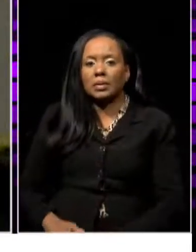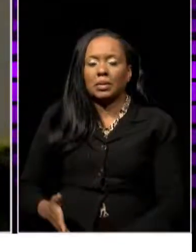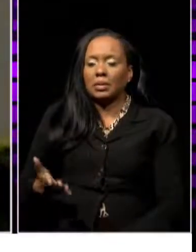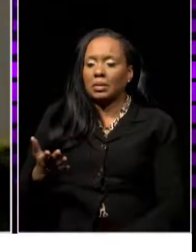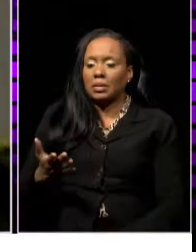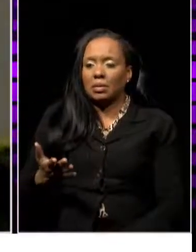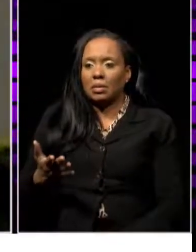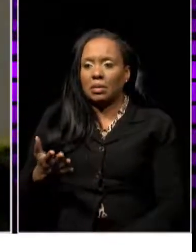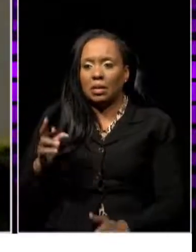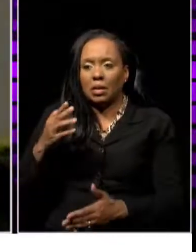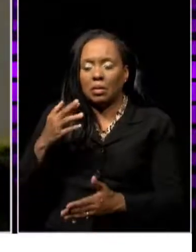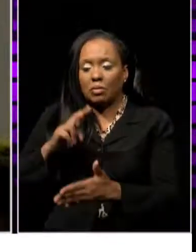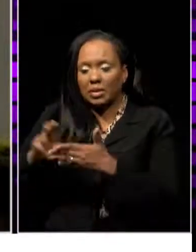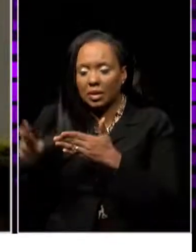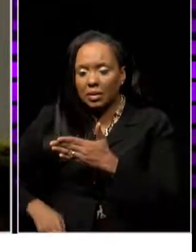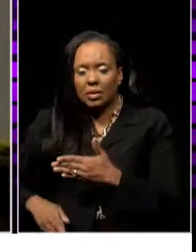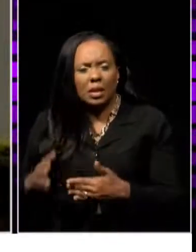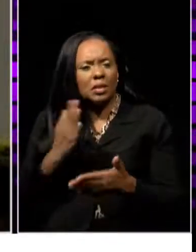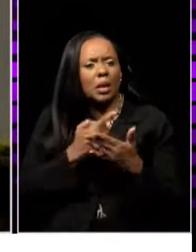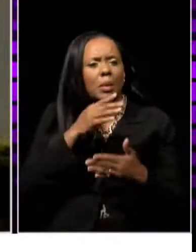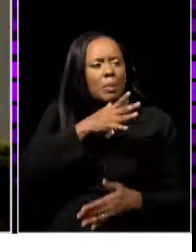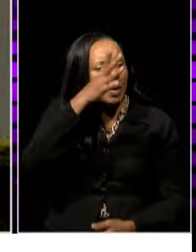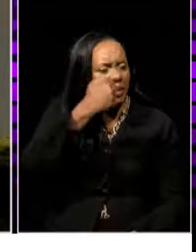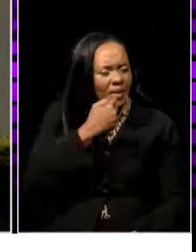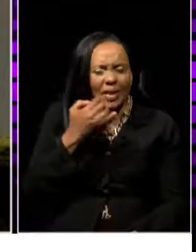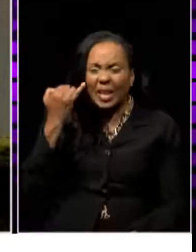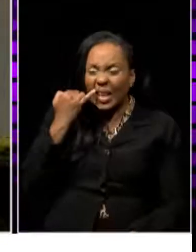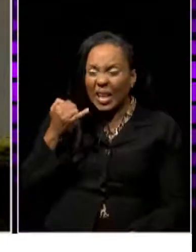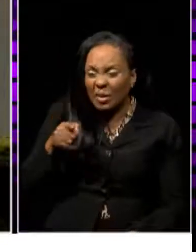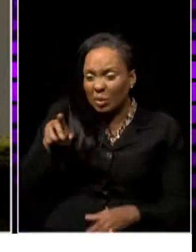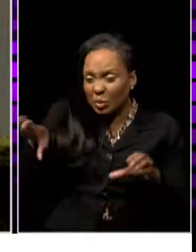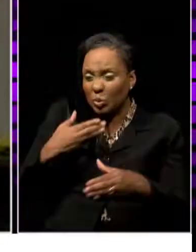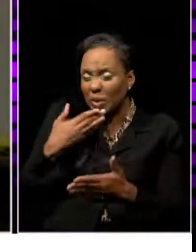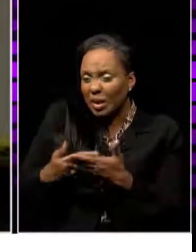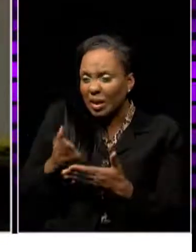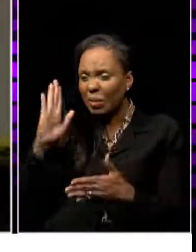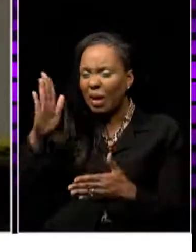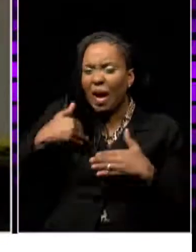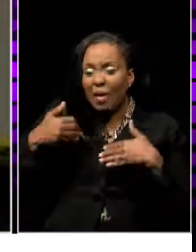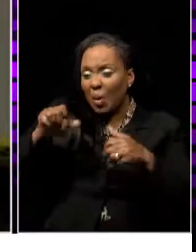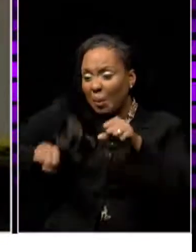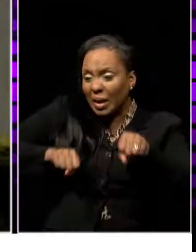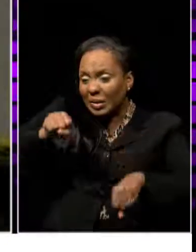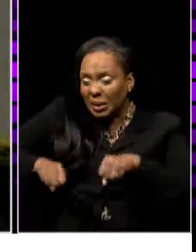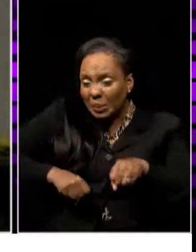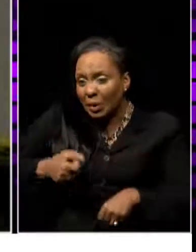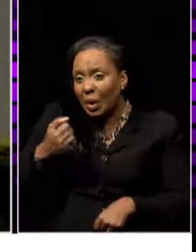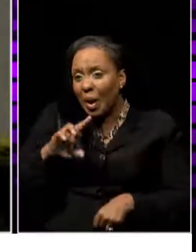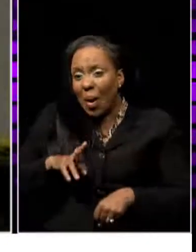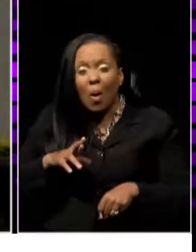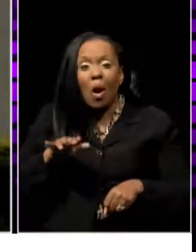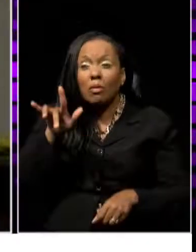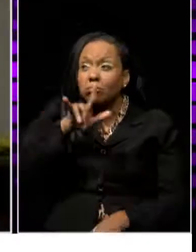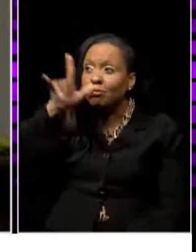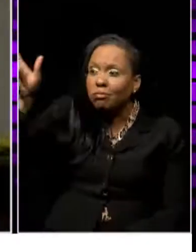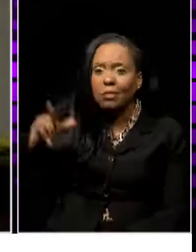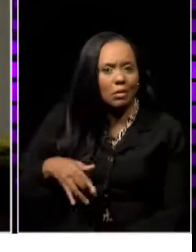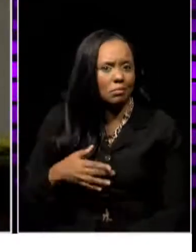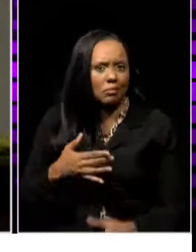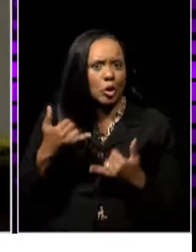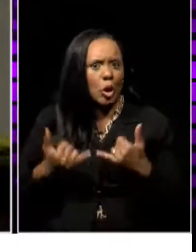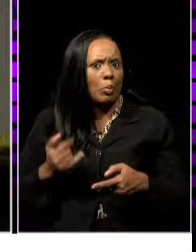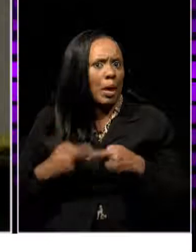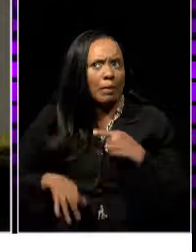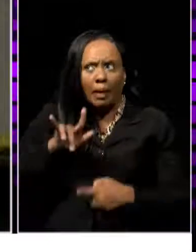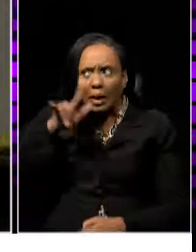would say, if you do good on this test, you would get a bicycle, you would get Christmas, you would go over. You can't go over to Disney World now, or but